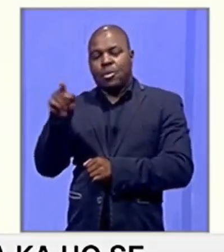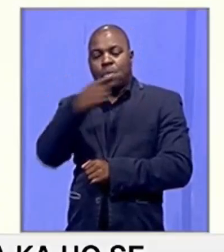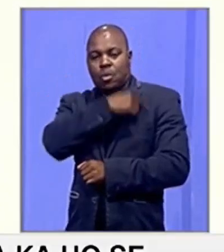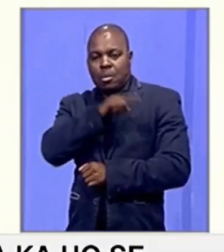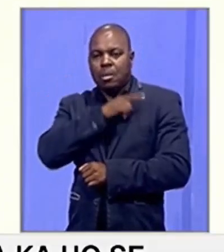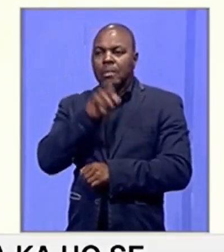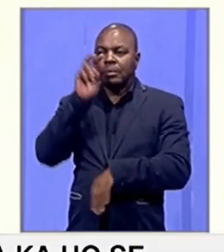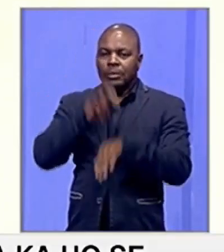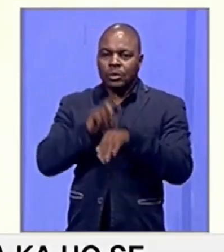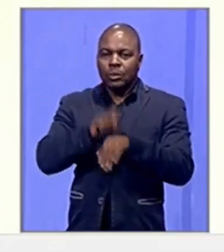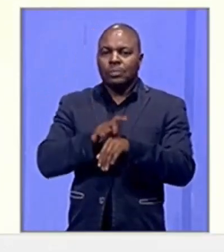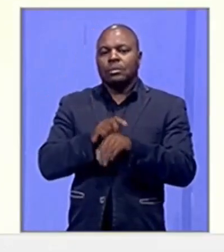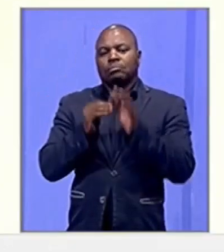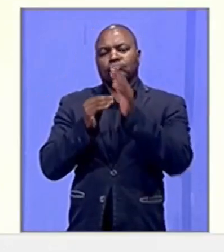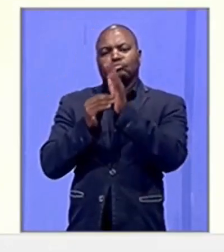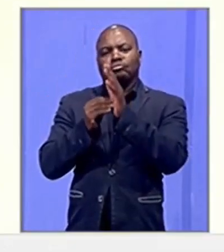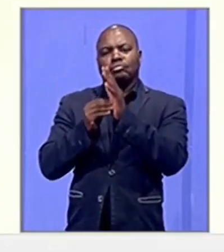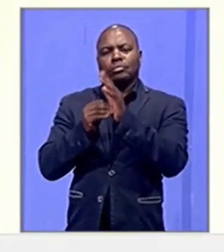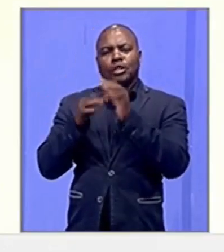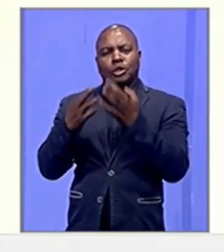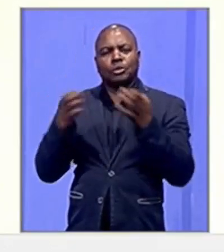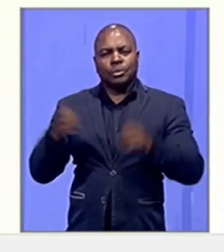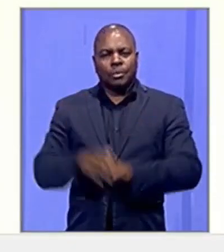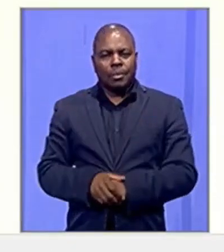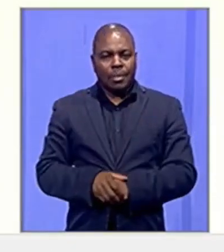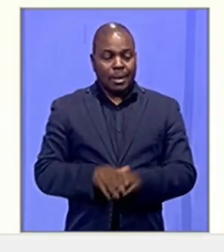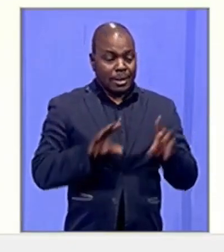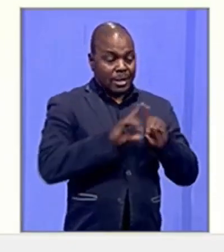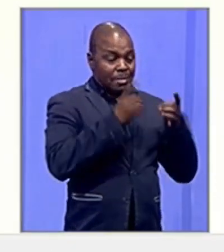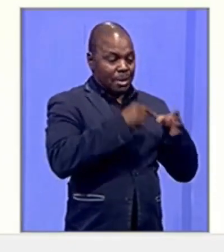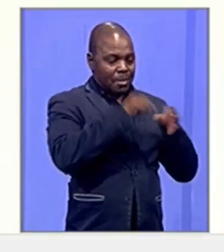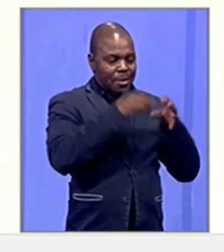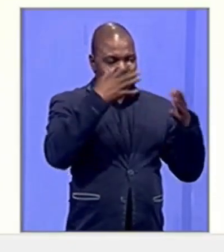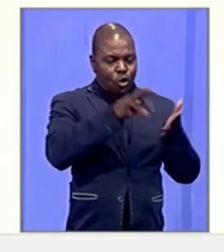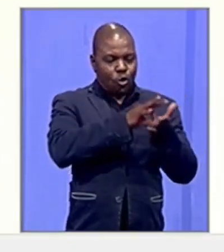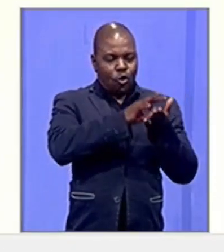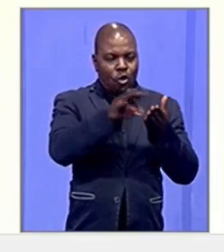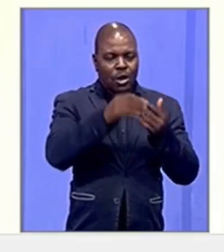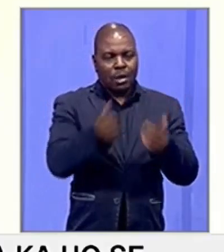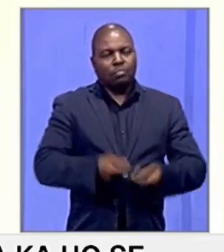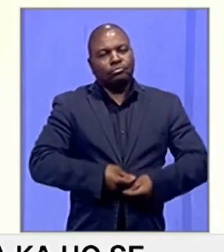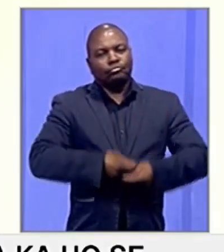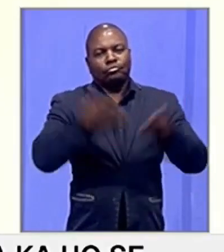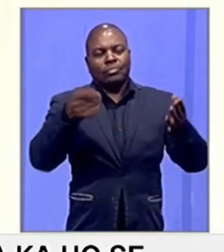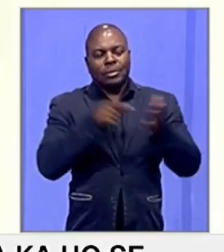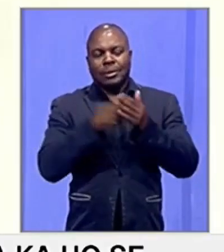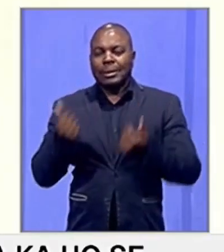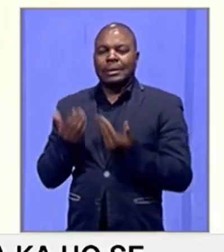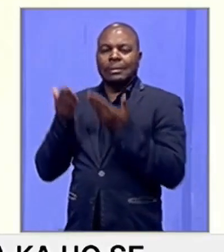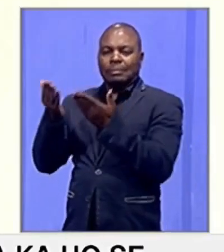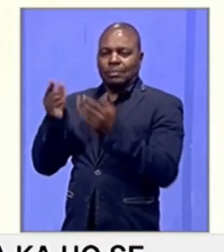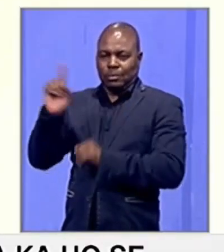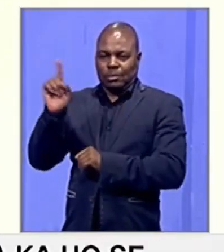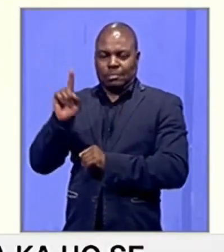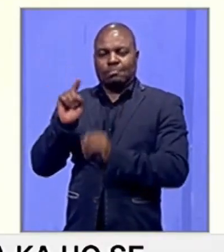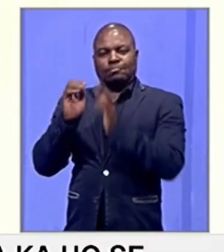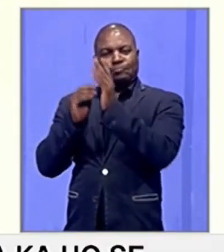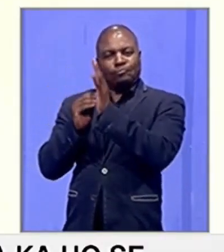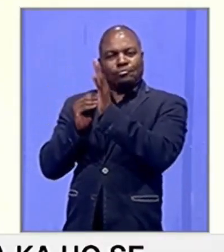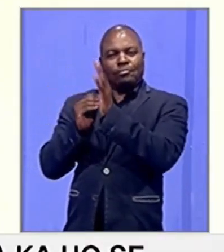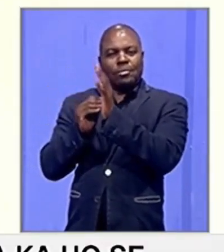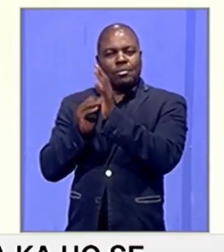malatlha. O bontsha gore department ya rona e ntšhitše dithendara tša go supply malatlha bele thendara tšewe we